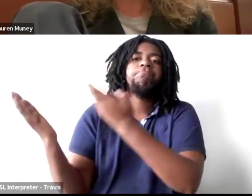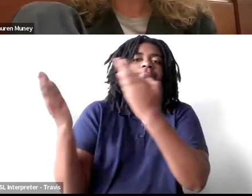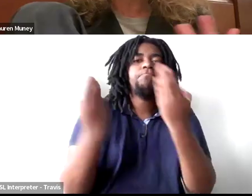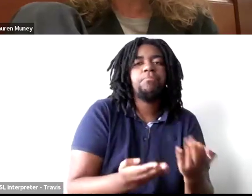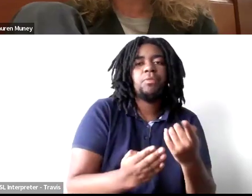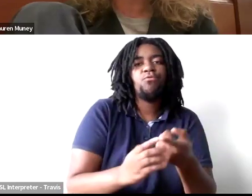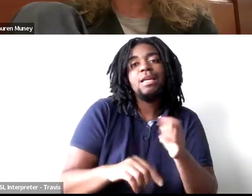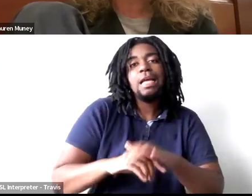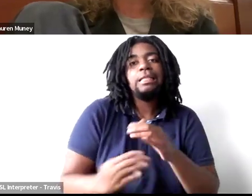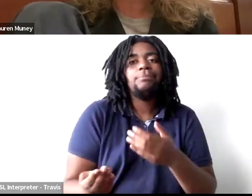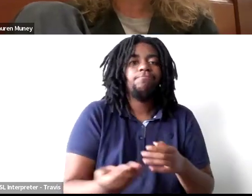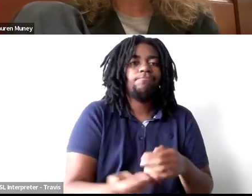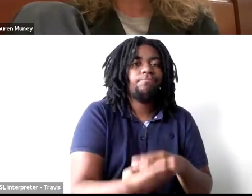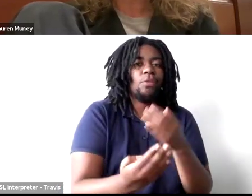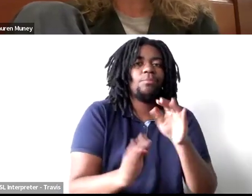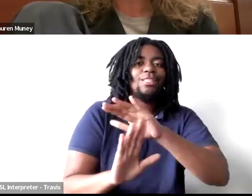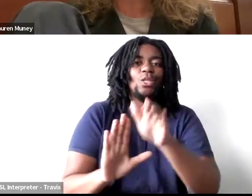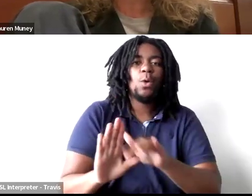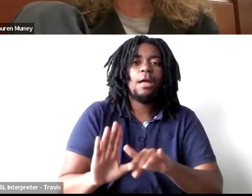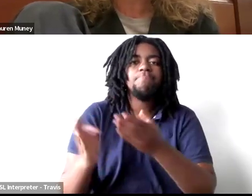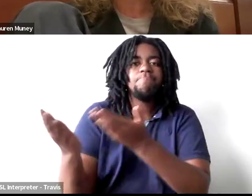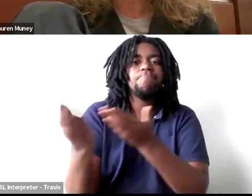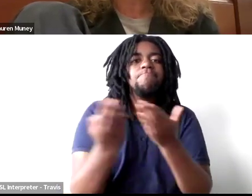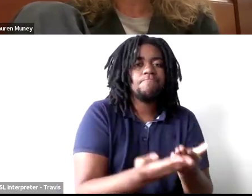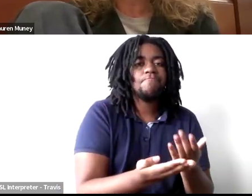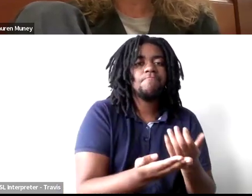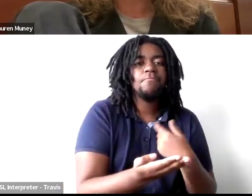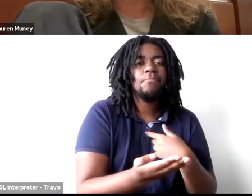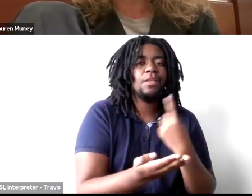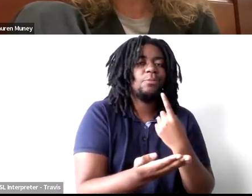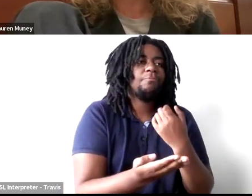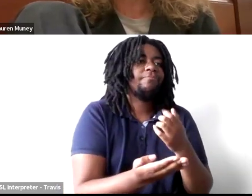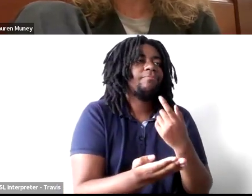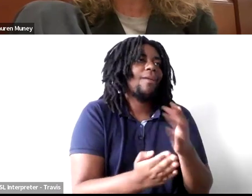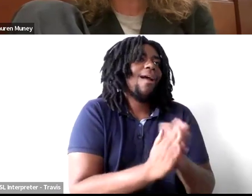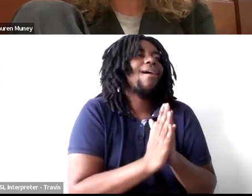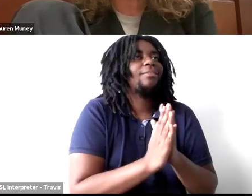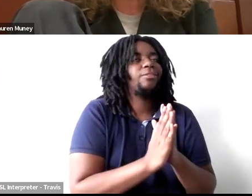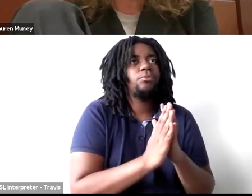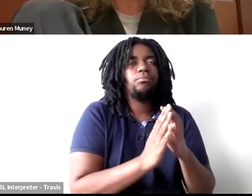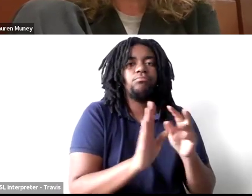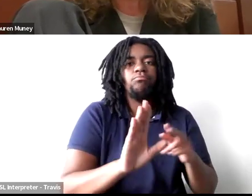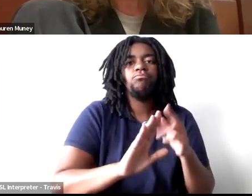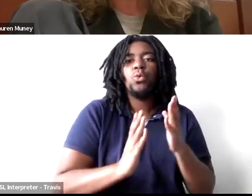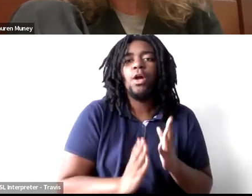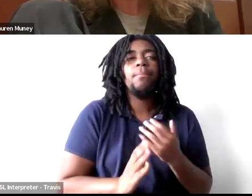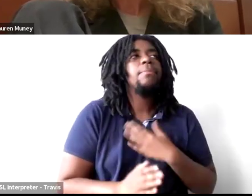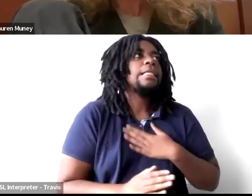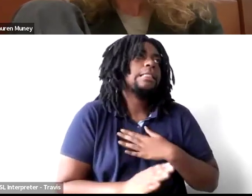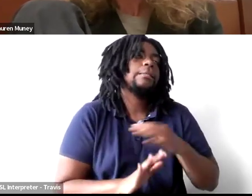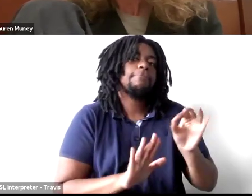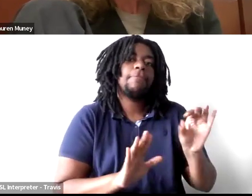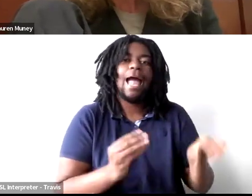from England to the United States, so, and could have requested, or requested and then an experiment.